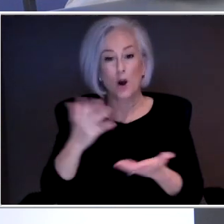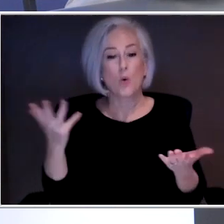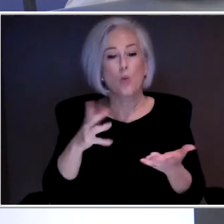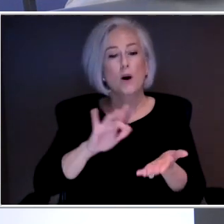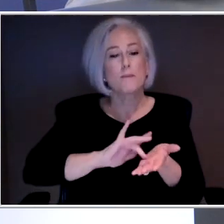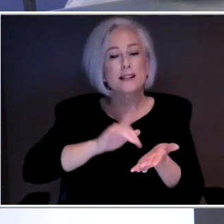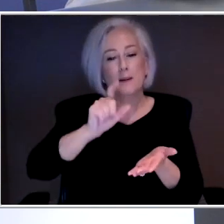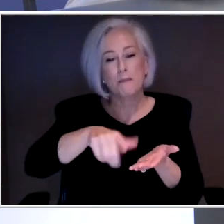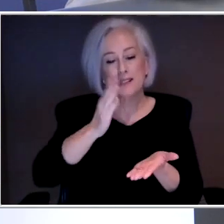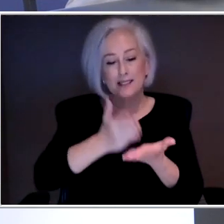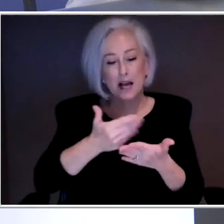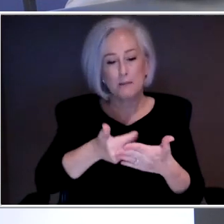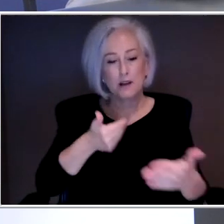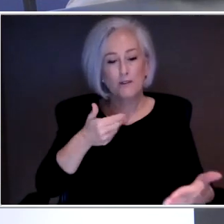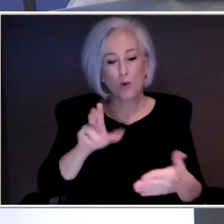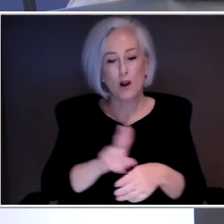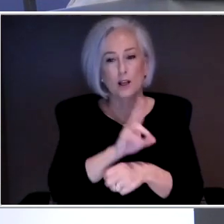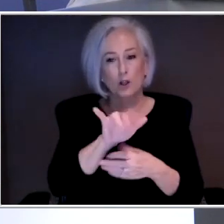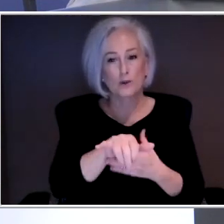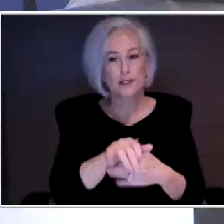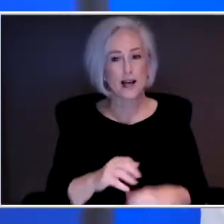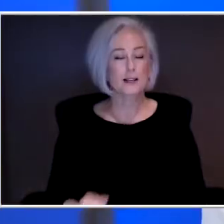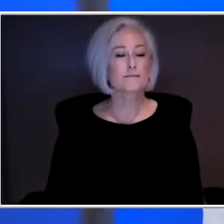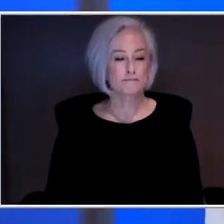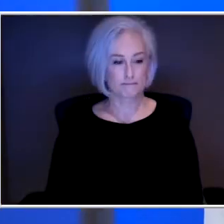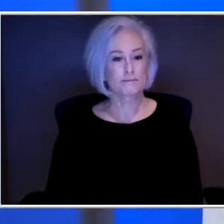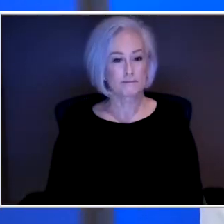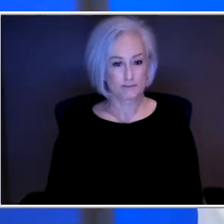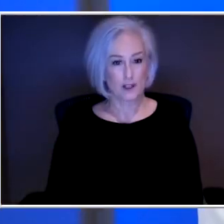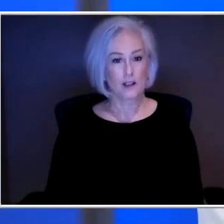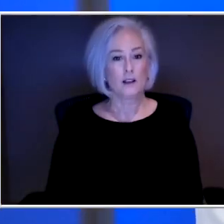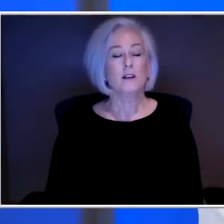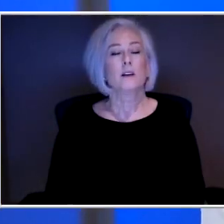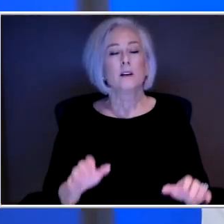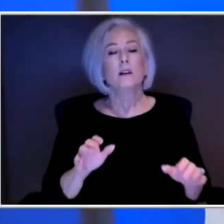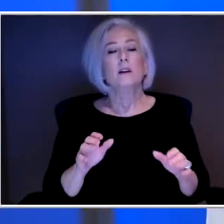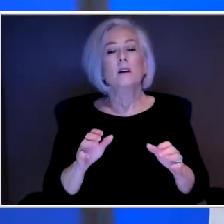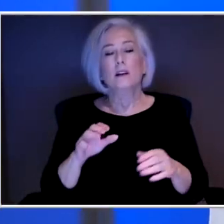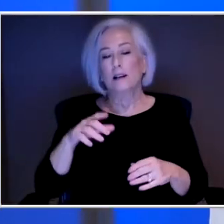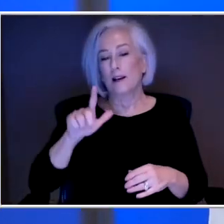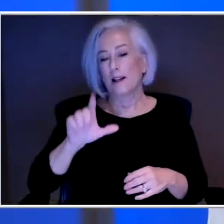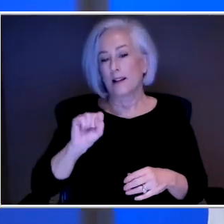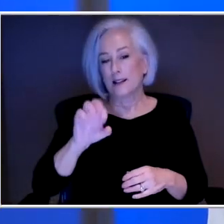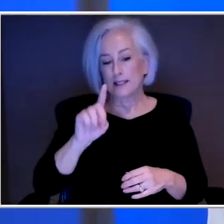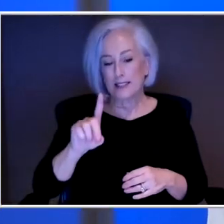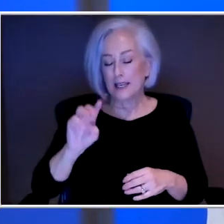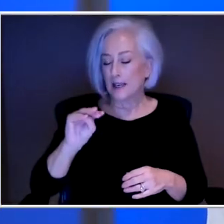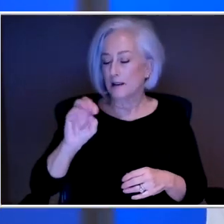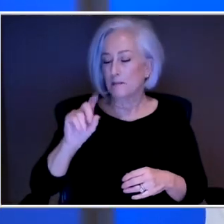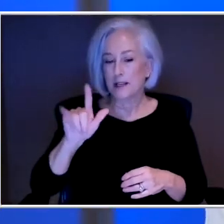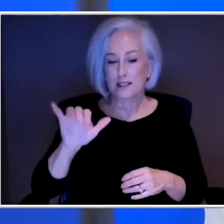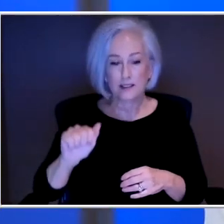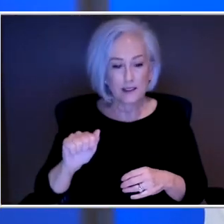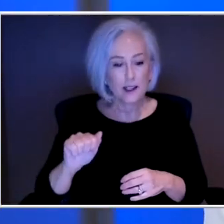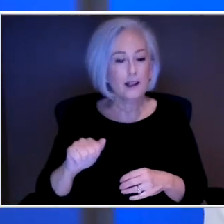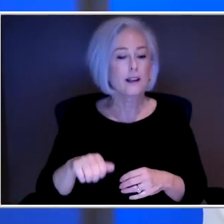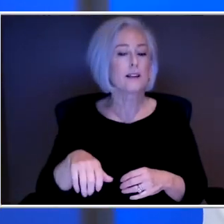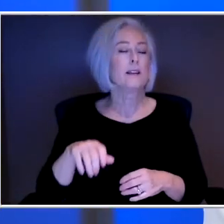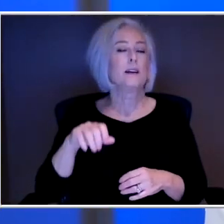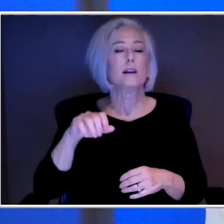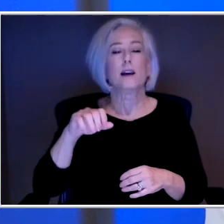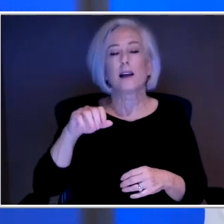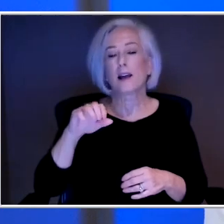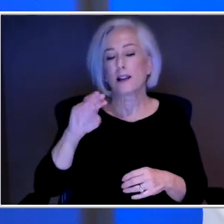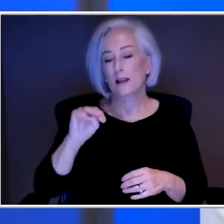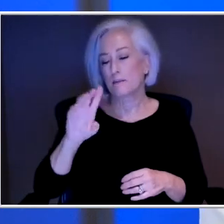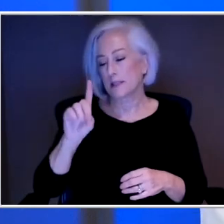using psychedelics? Yeah, so the classical hallucinogens, psilocybin, LSD, mescaline, and then MDMA, which is a serotonin-releasing drug, all of